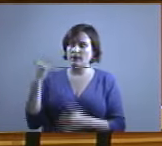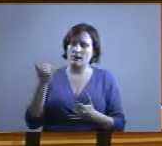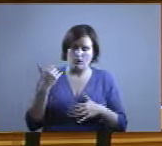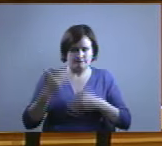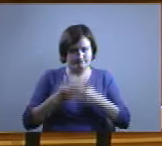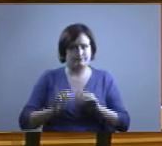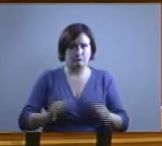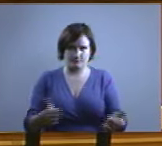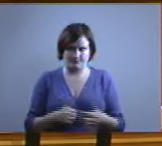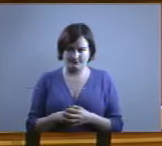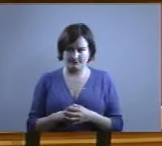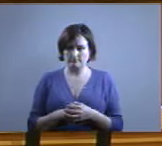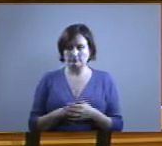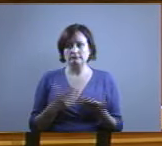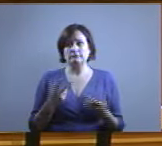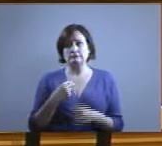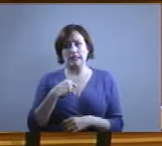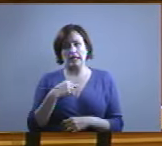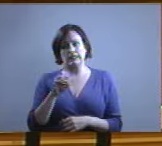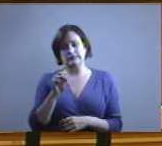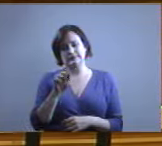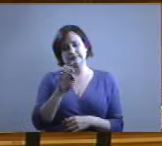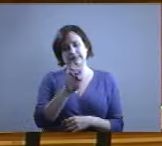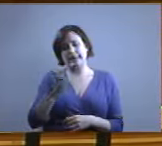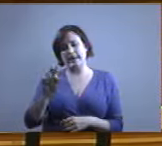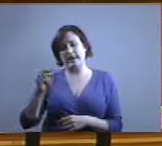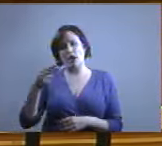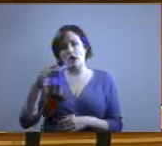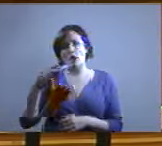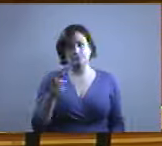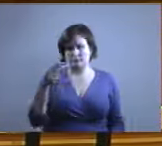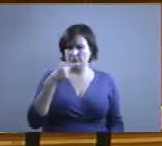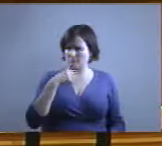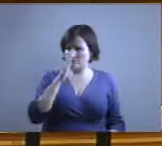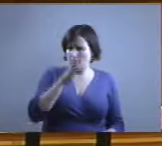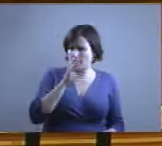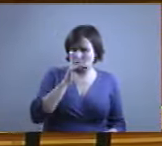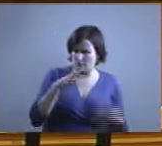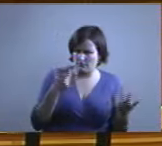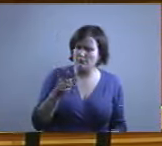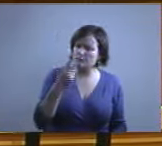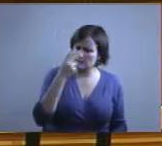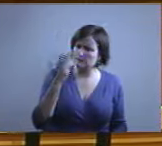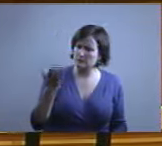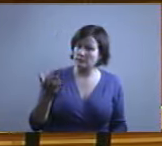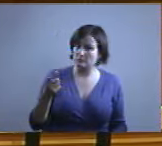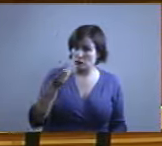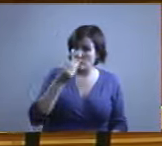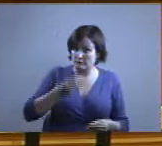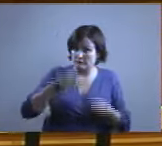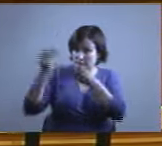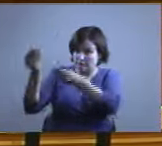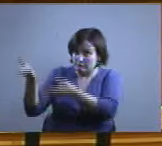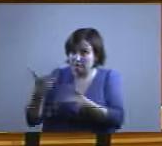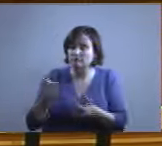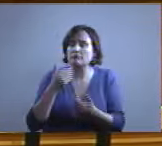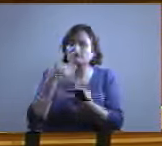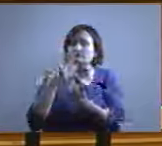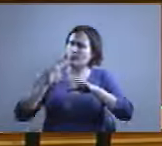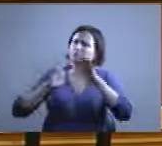so unfortunate that Honorable Stianis, my friend, is not here today because he says it, but you'll pass that message. Exactly.